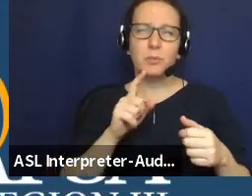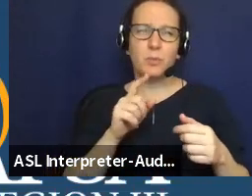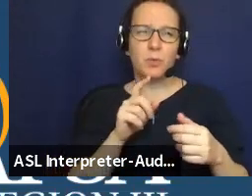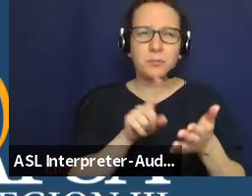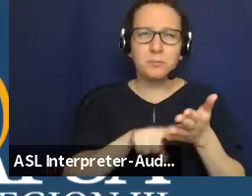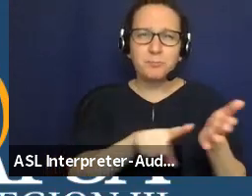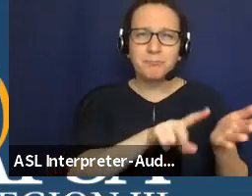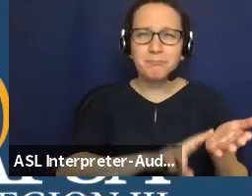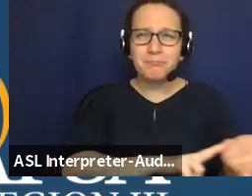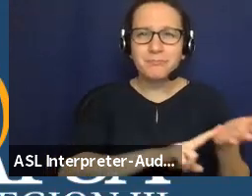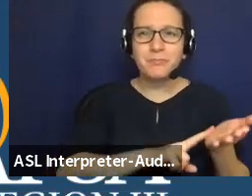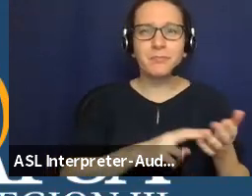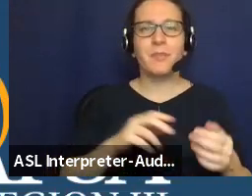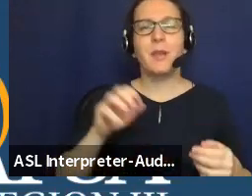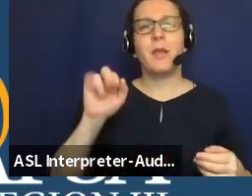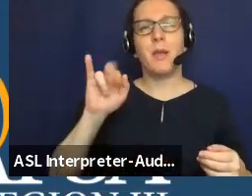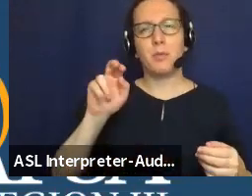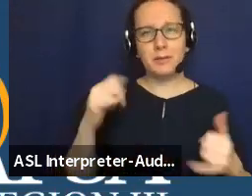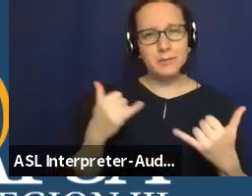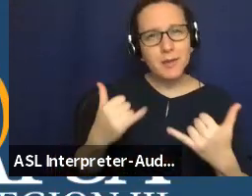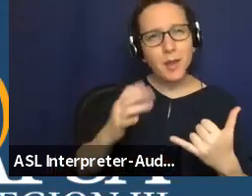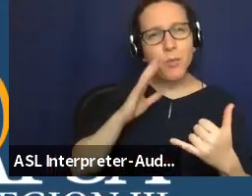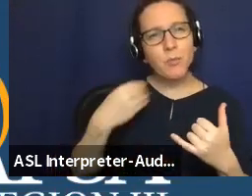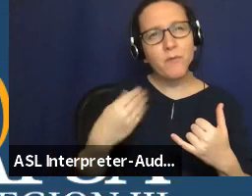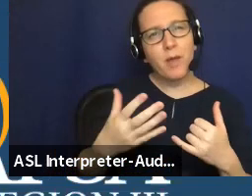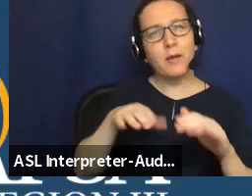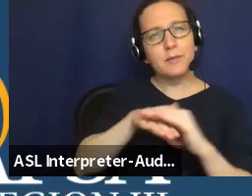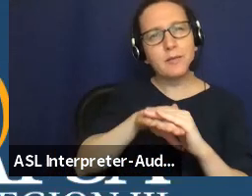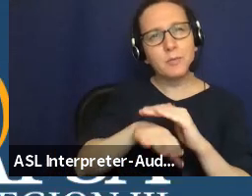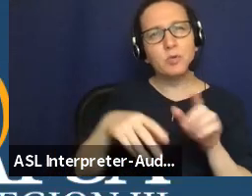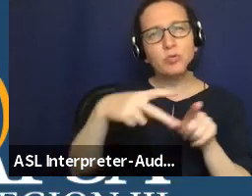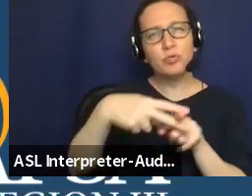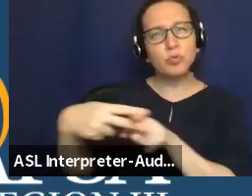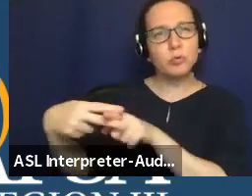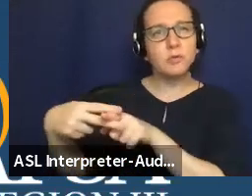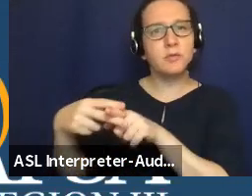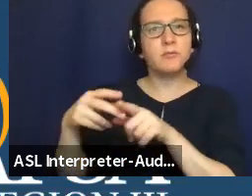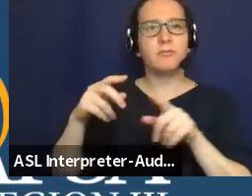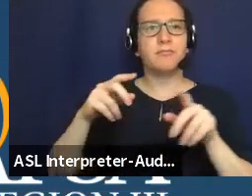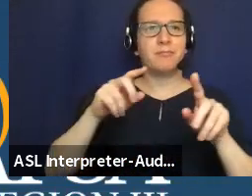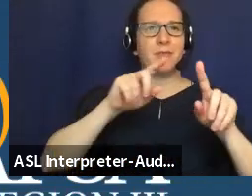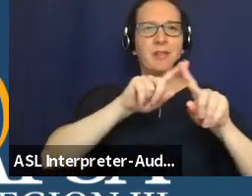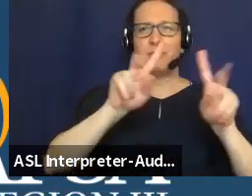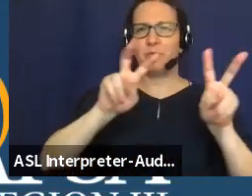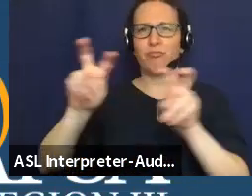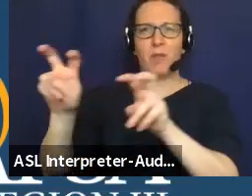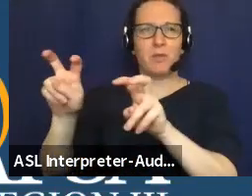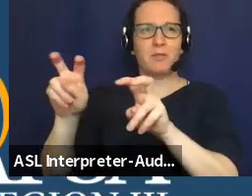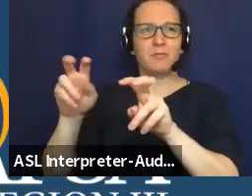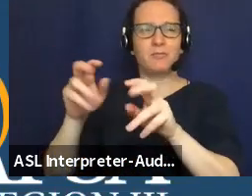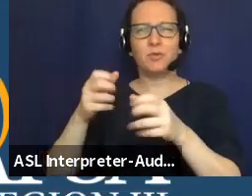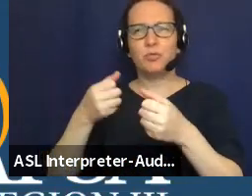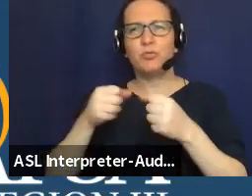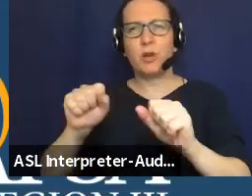Yeah, so today we aim to provide some accessible tools on an array of different topics in an effort to